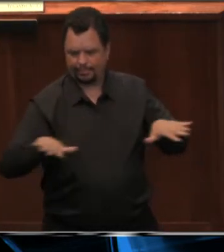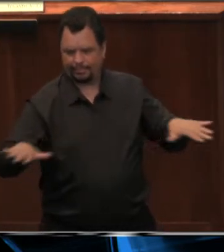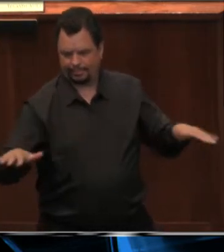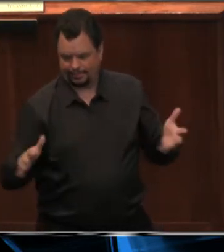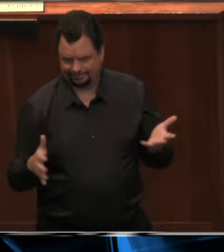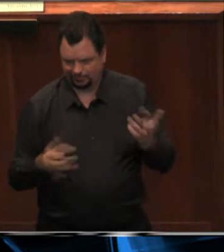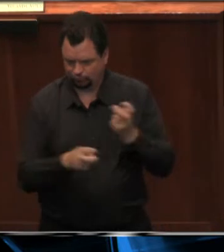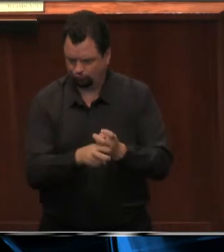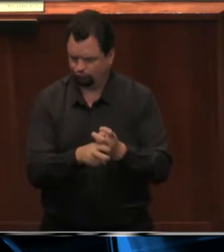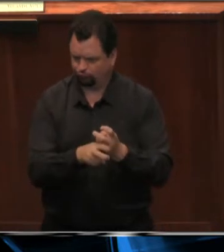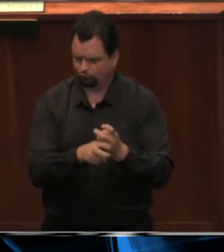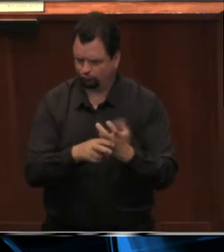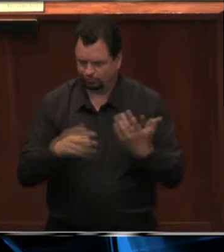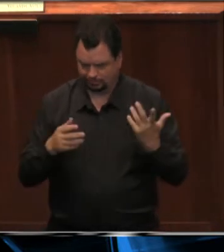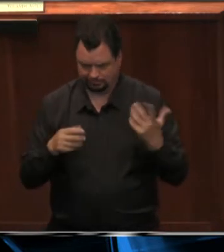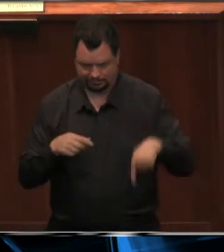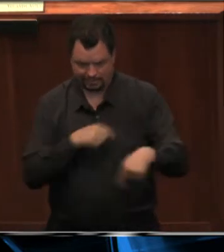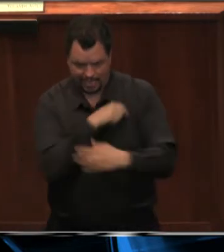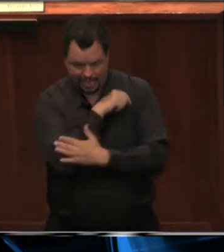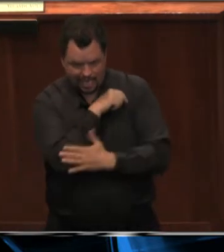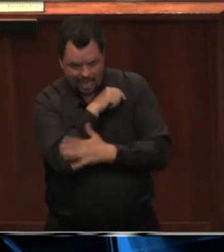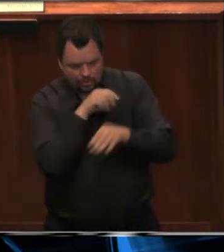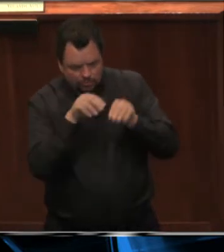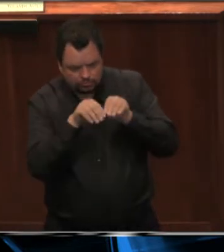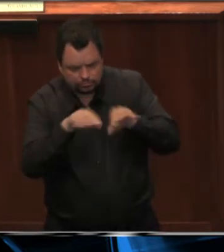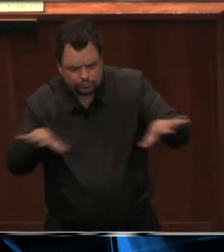but influenced by disease trends in the